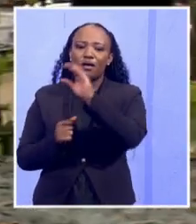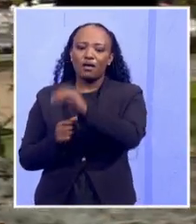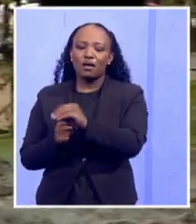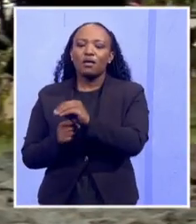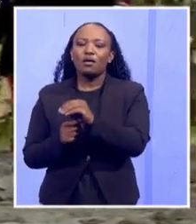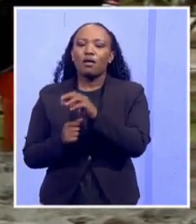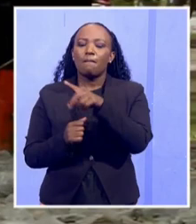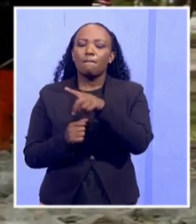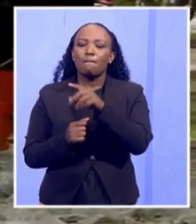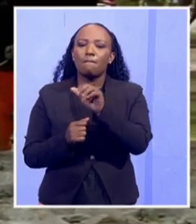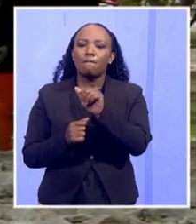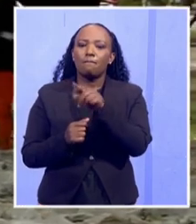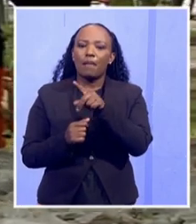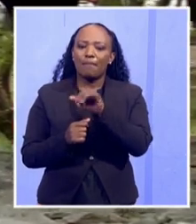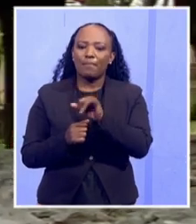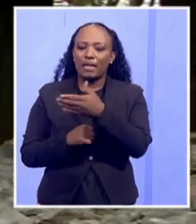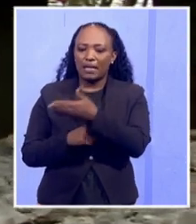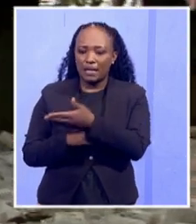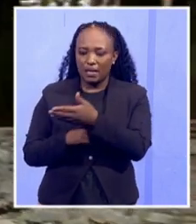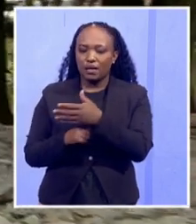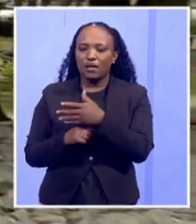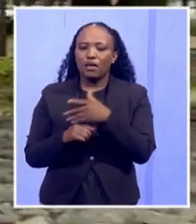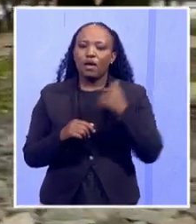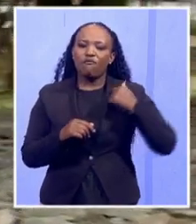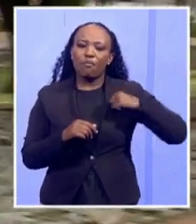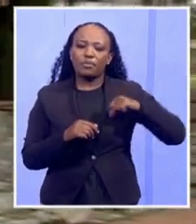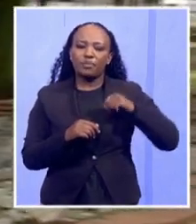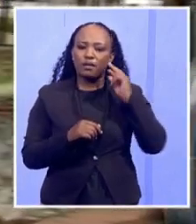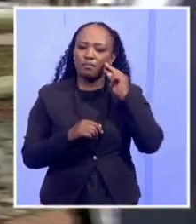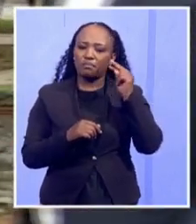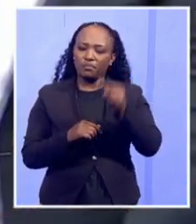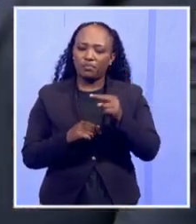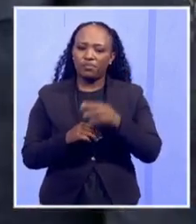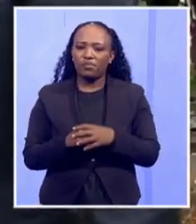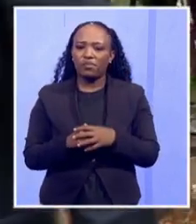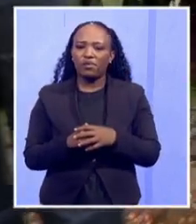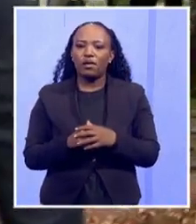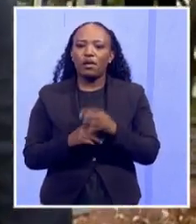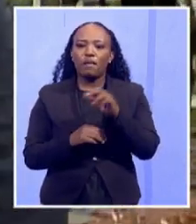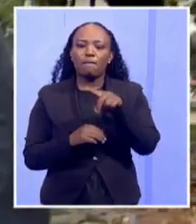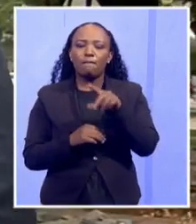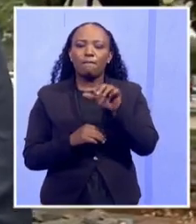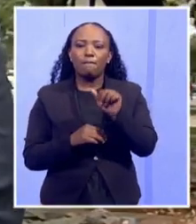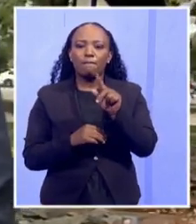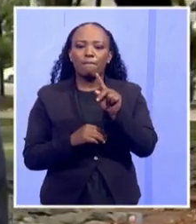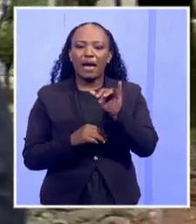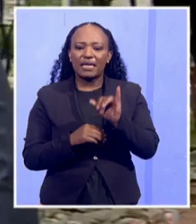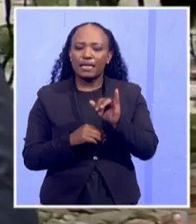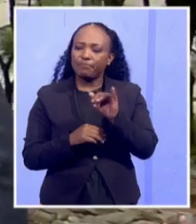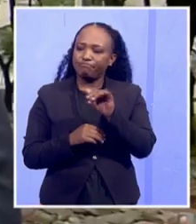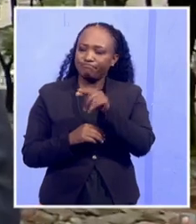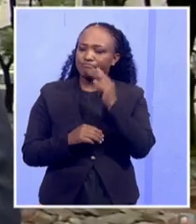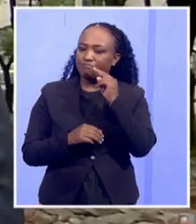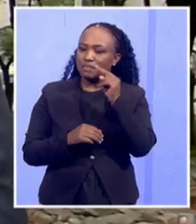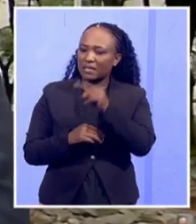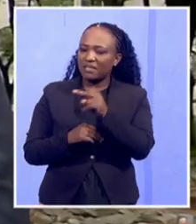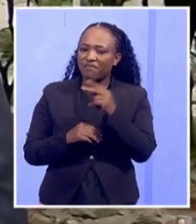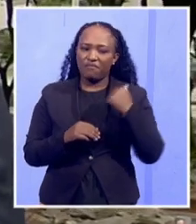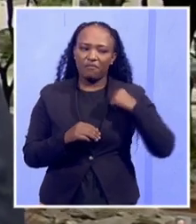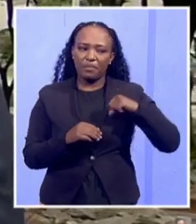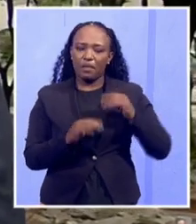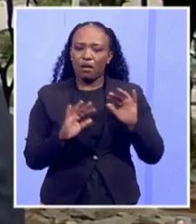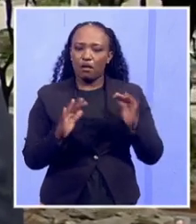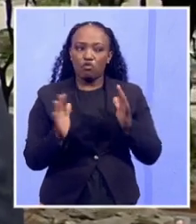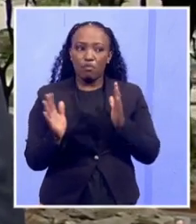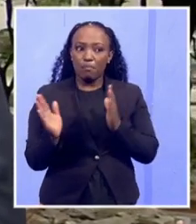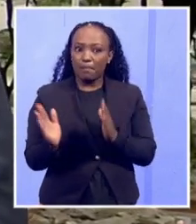just to speak on the processes from a municipality's perspective. Mr. Paki, just from the municipality's perspective, how have you prepared for